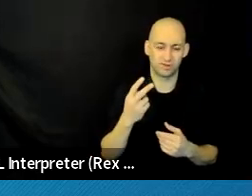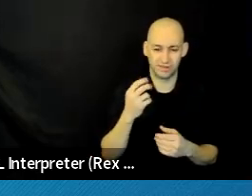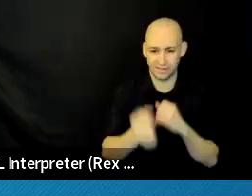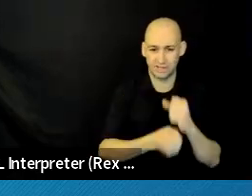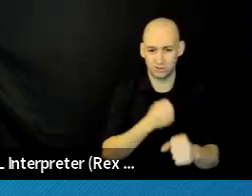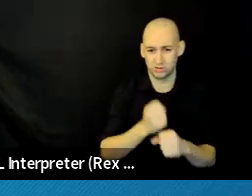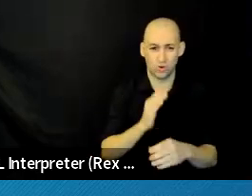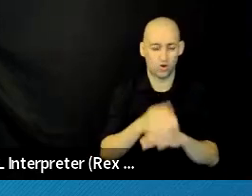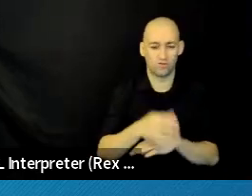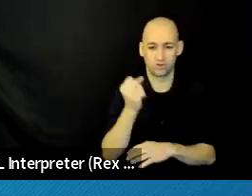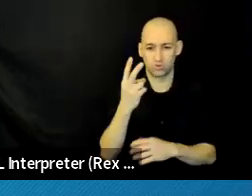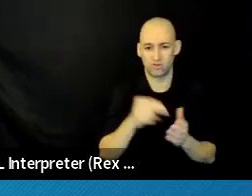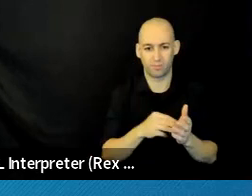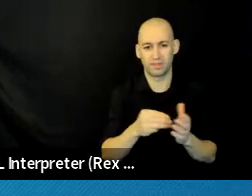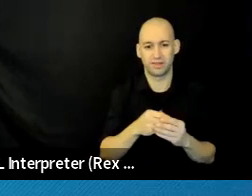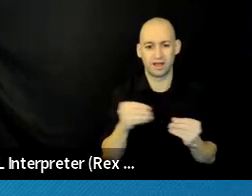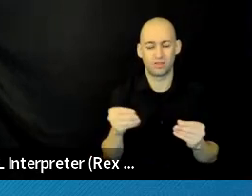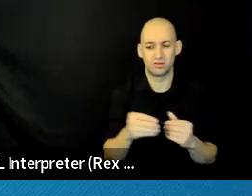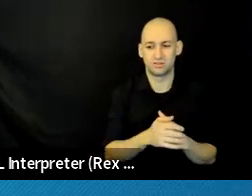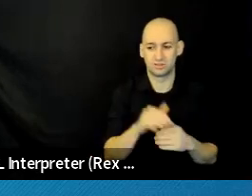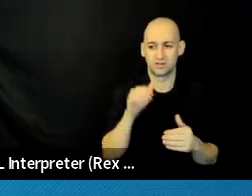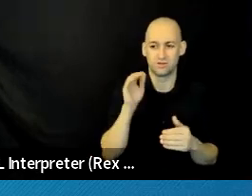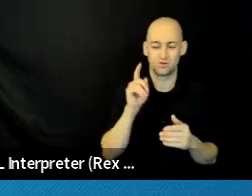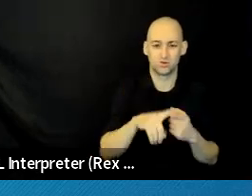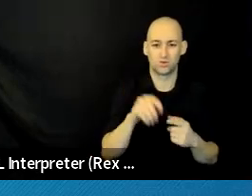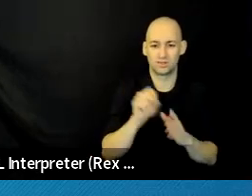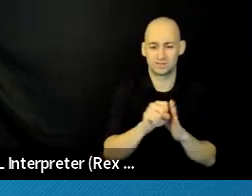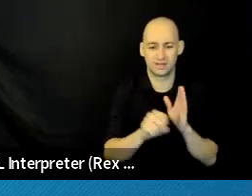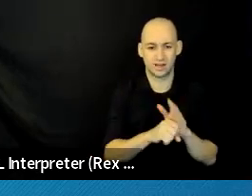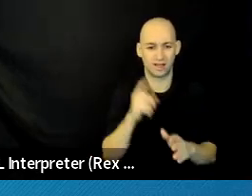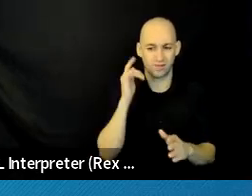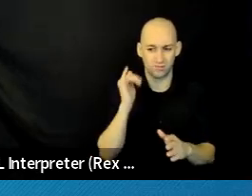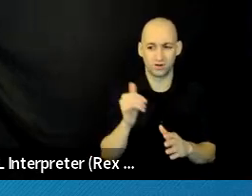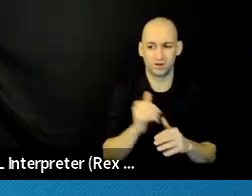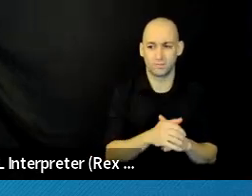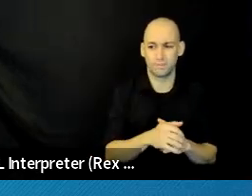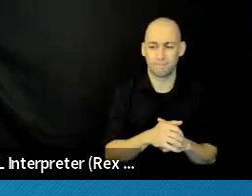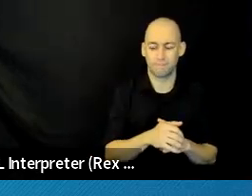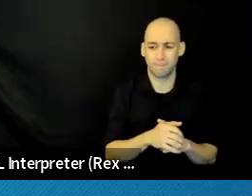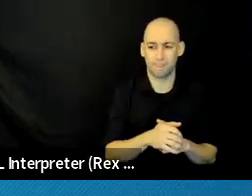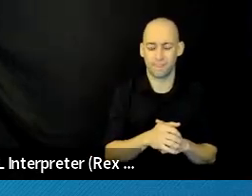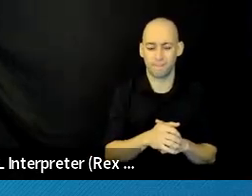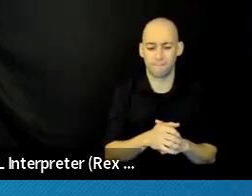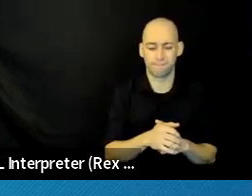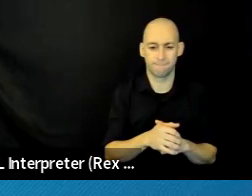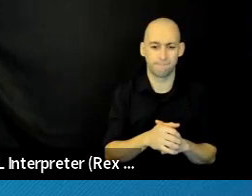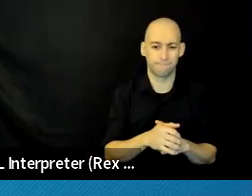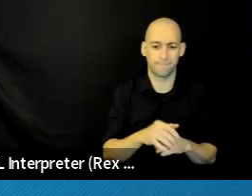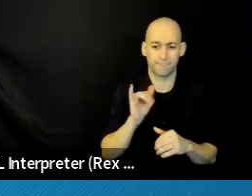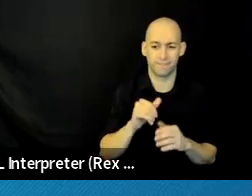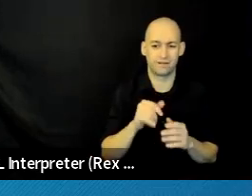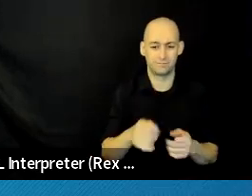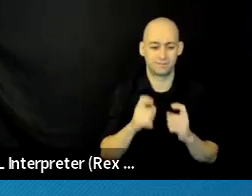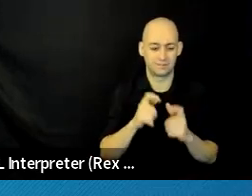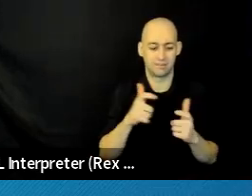to the state of California. So we are vital for especially Caltrans and the state of California because it takes a lot of hard